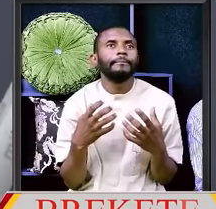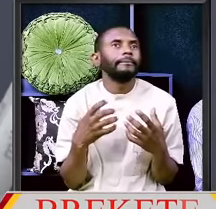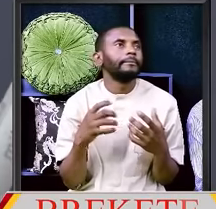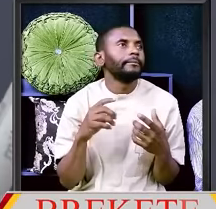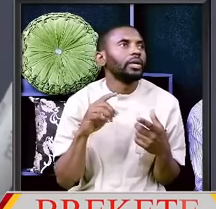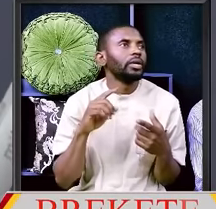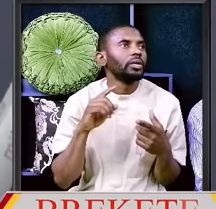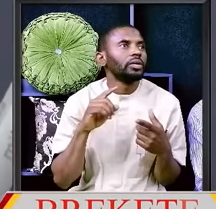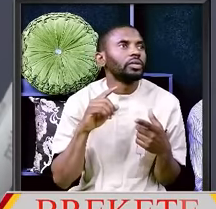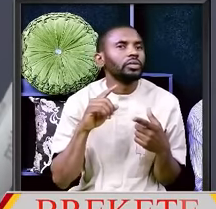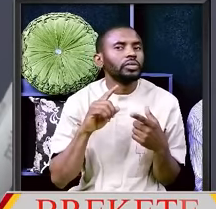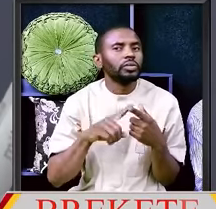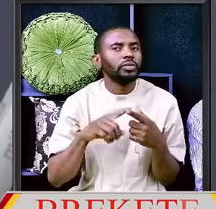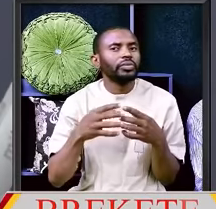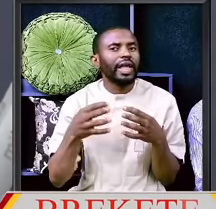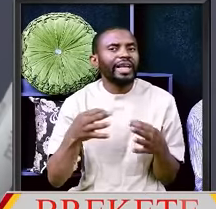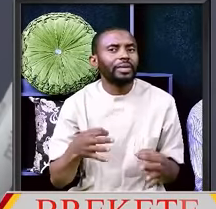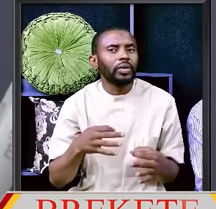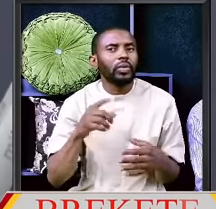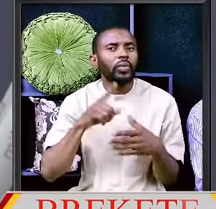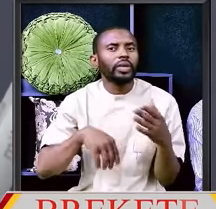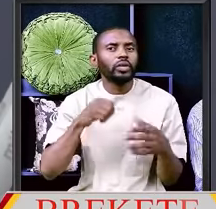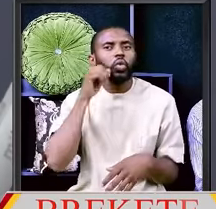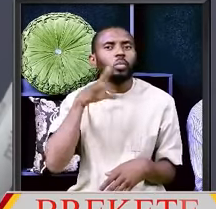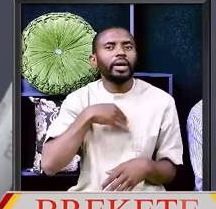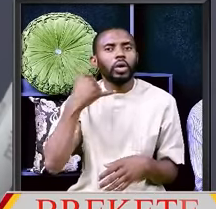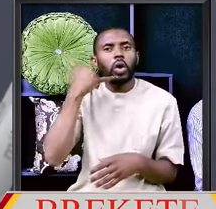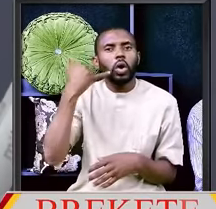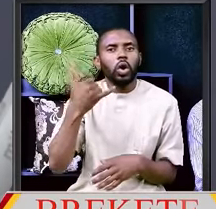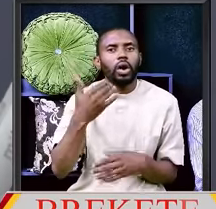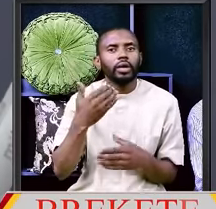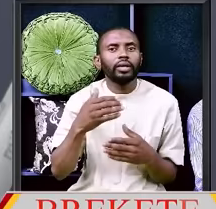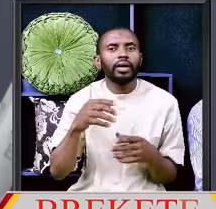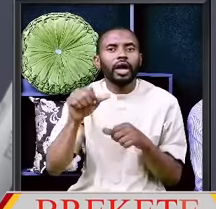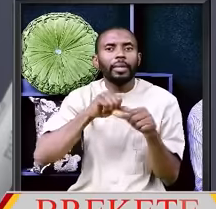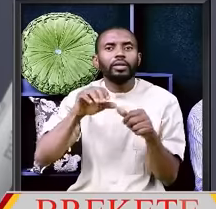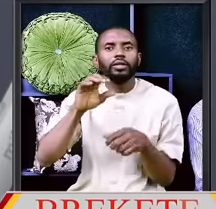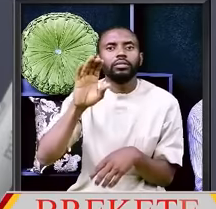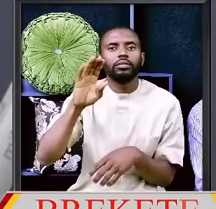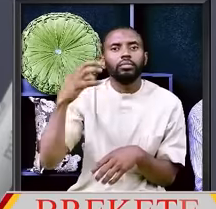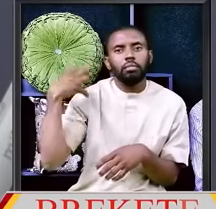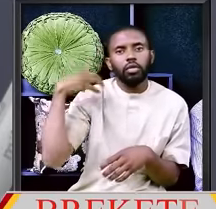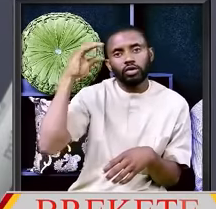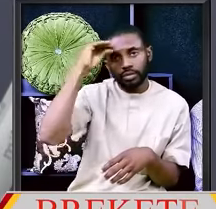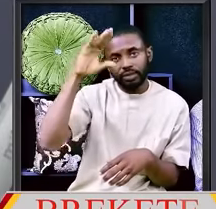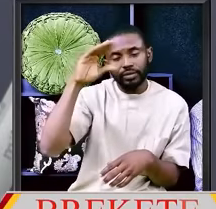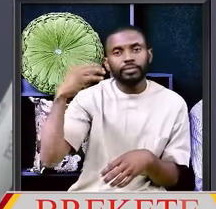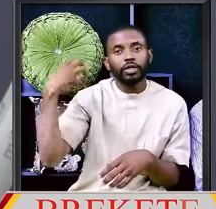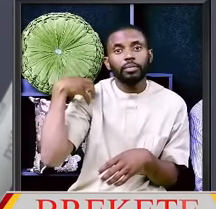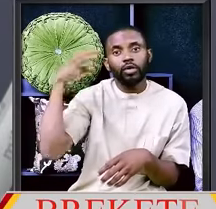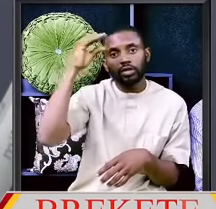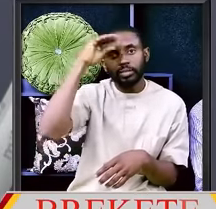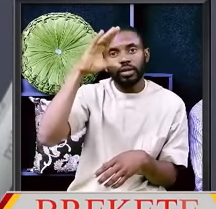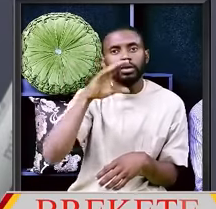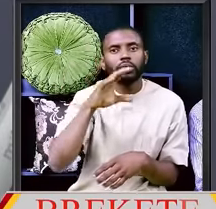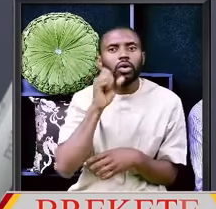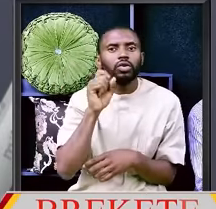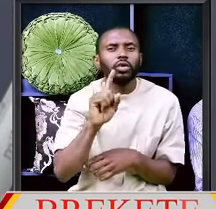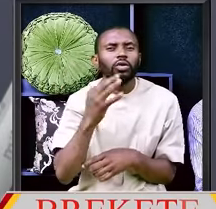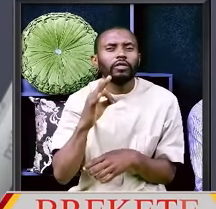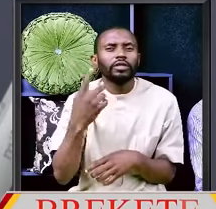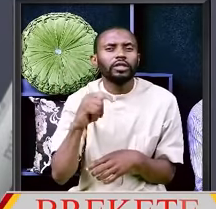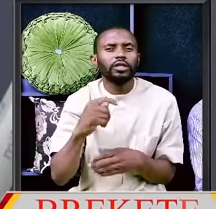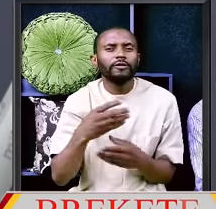debunk what a lady called to say about Bosman. Bosman has been one of the few Nigerians who have been